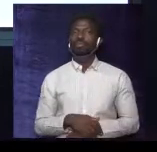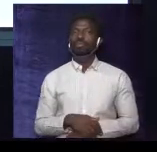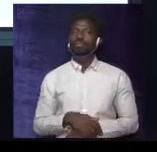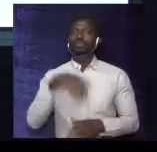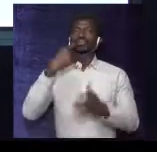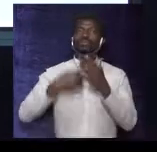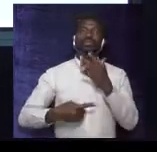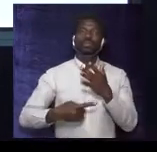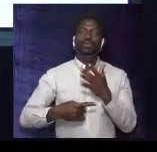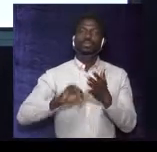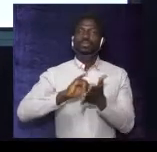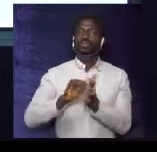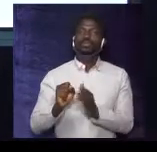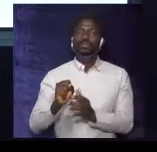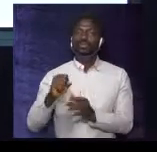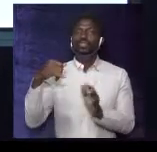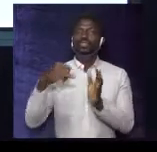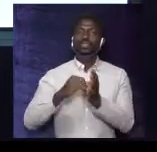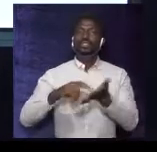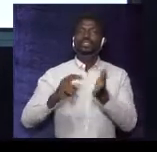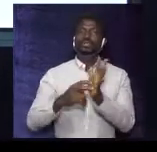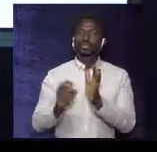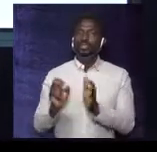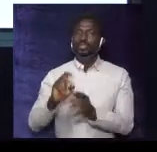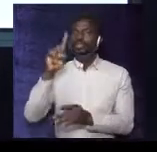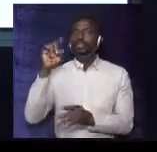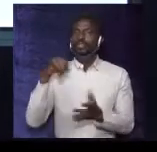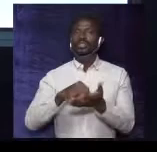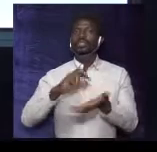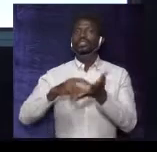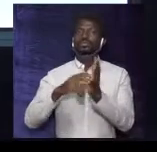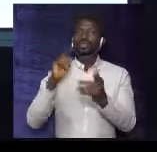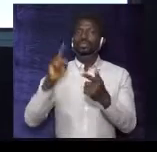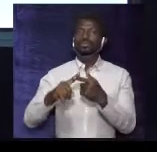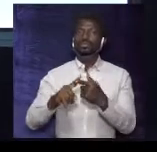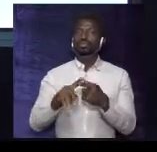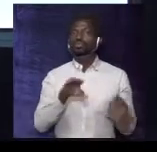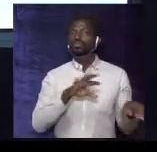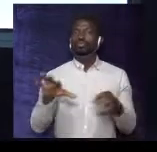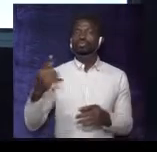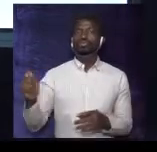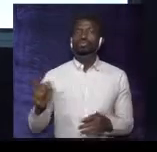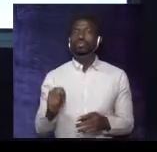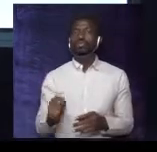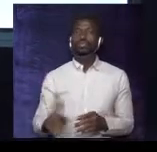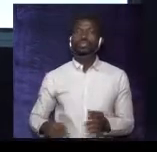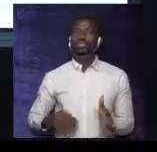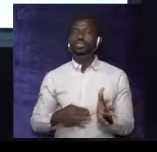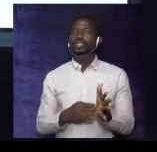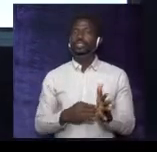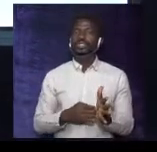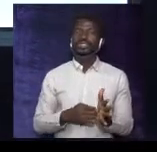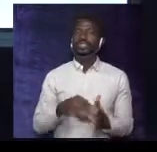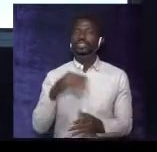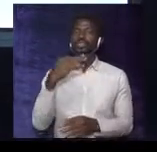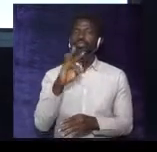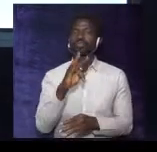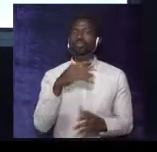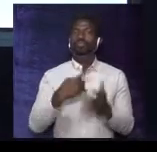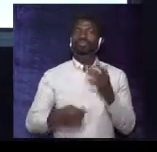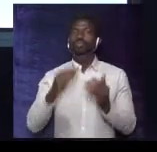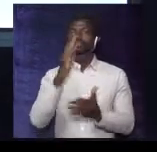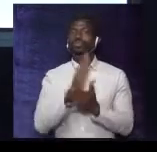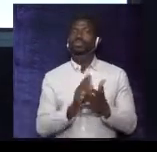against. What does it mean? It means to do the opposite of what someone